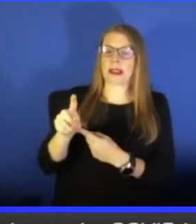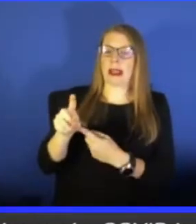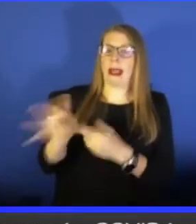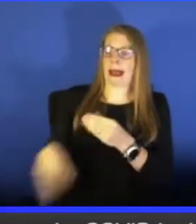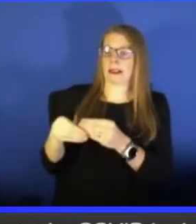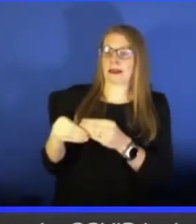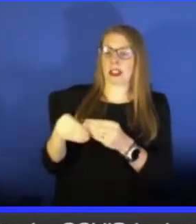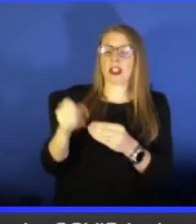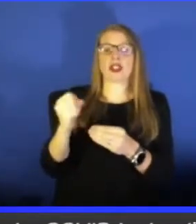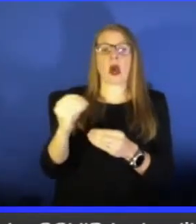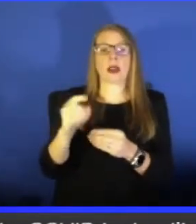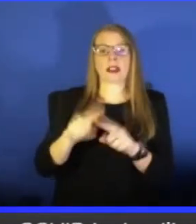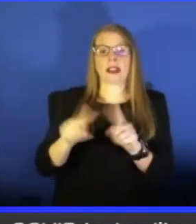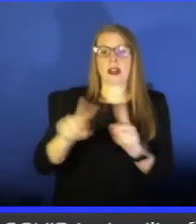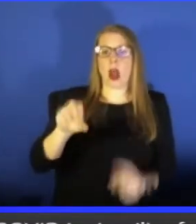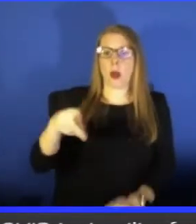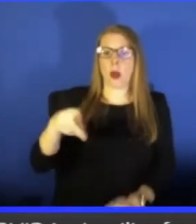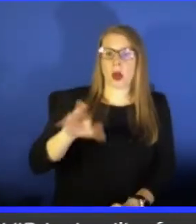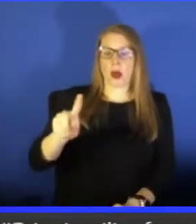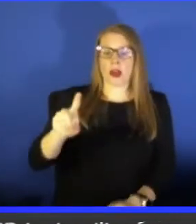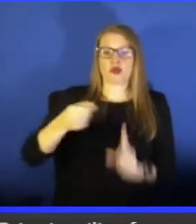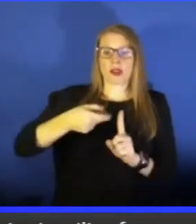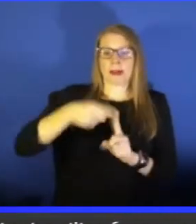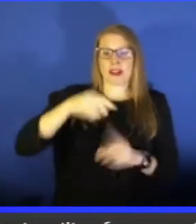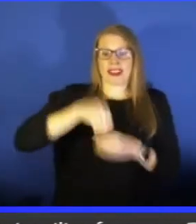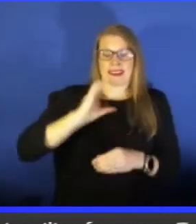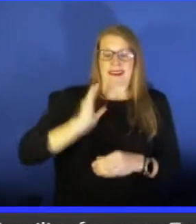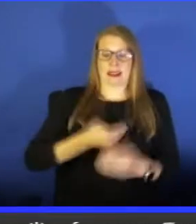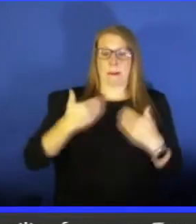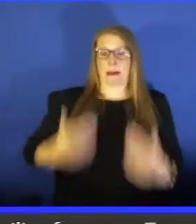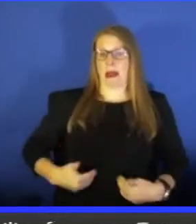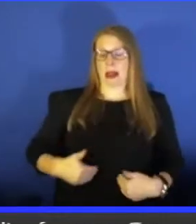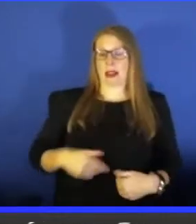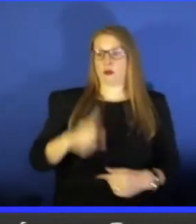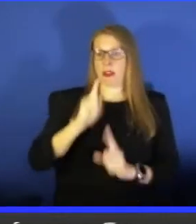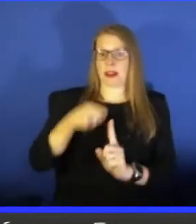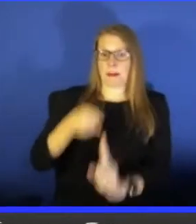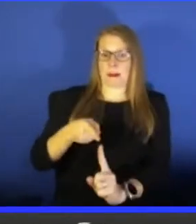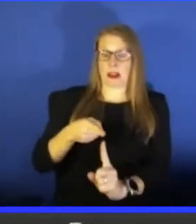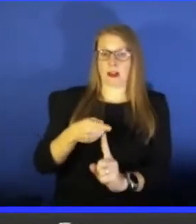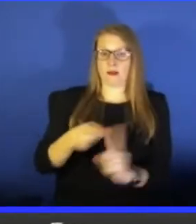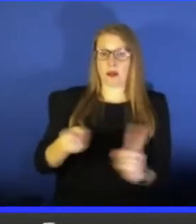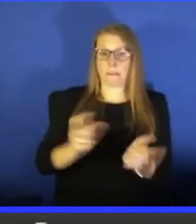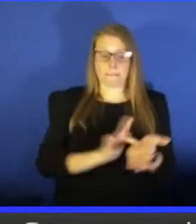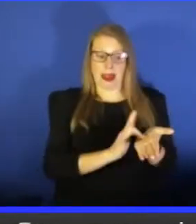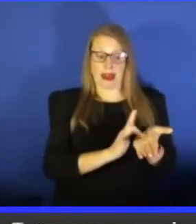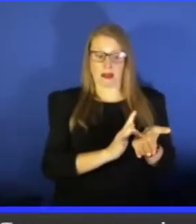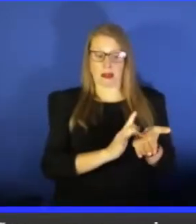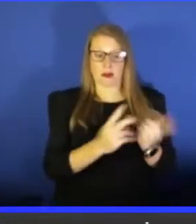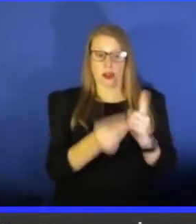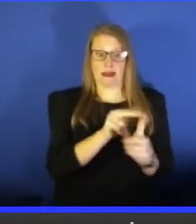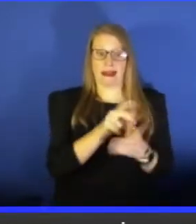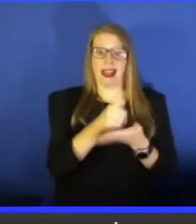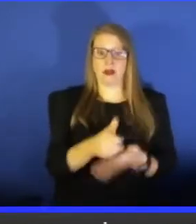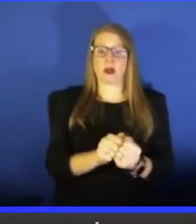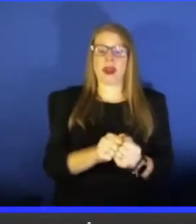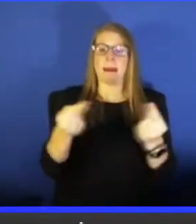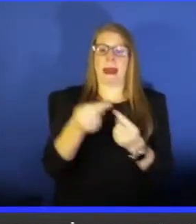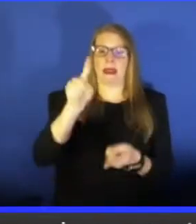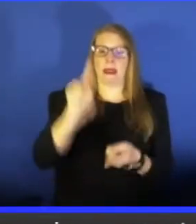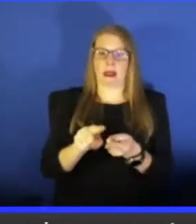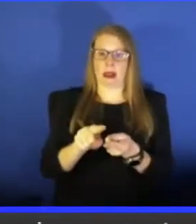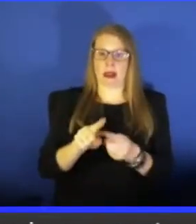we could have local pill presses. We've heard that there are local organizations, drug trafficking organizations that have it in the